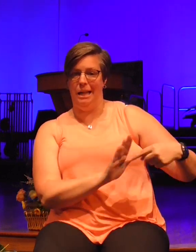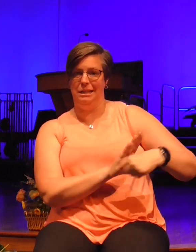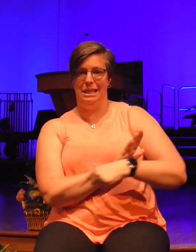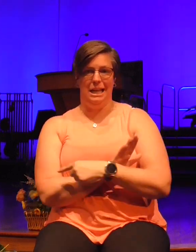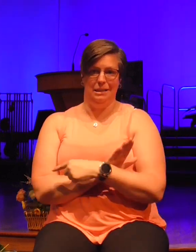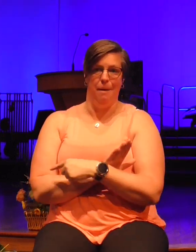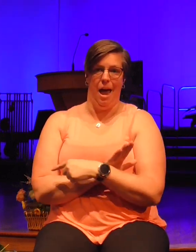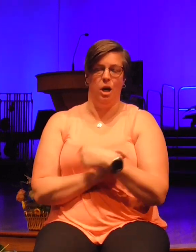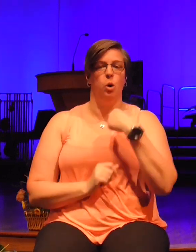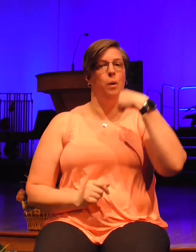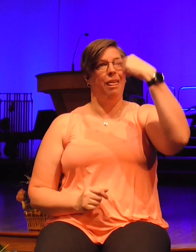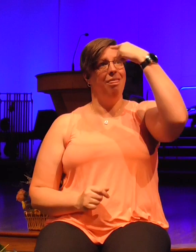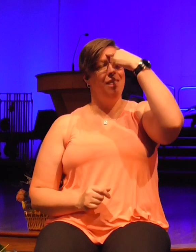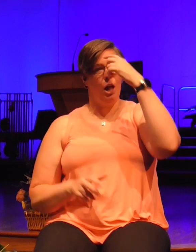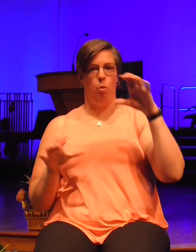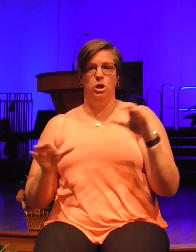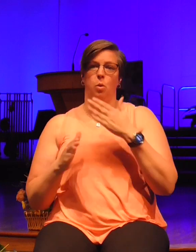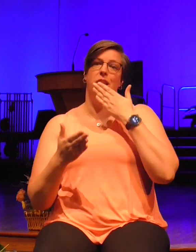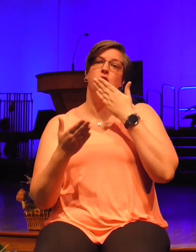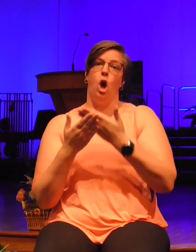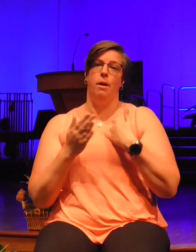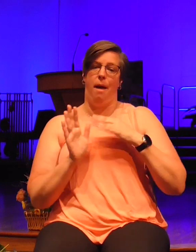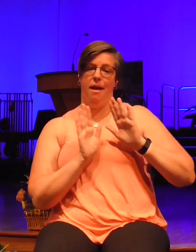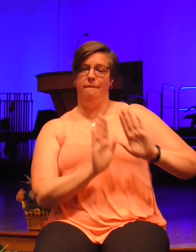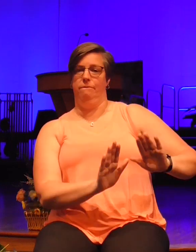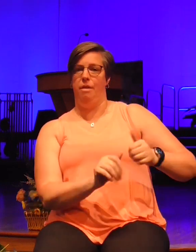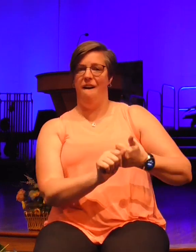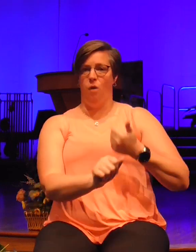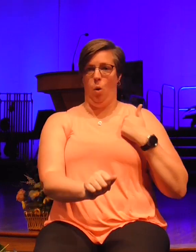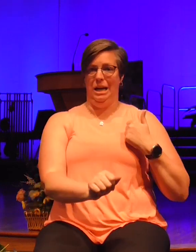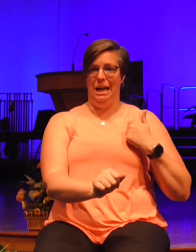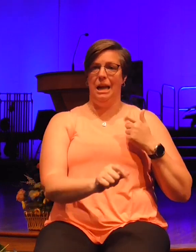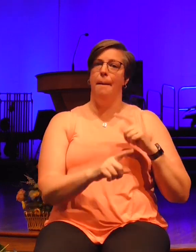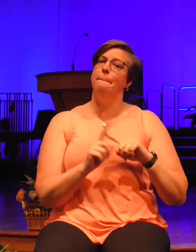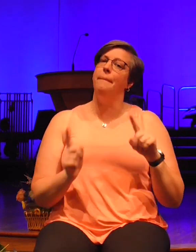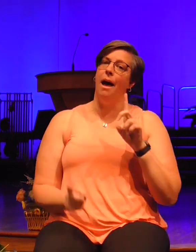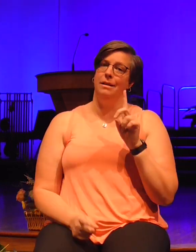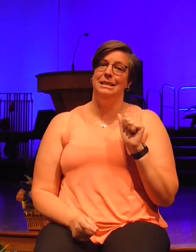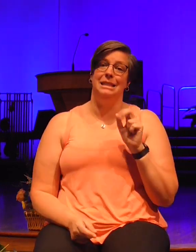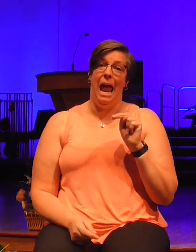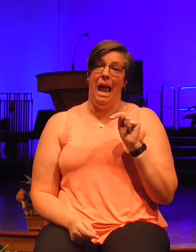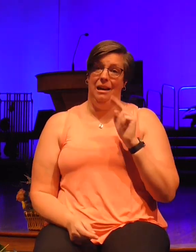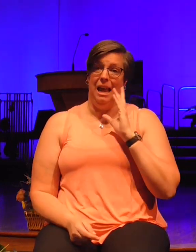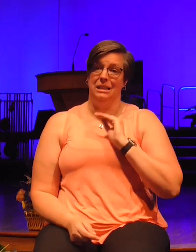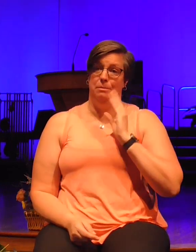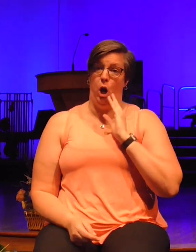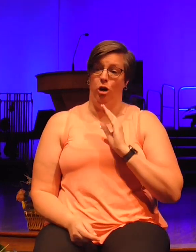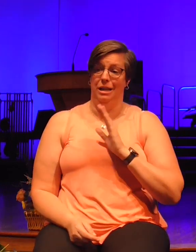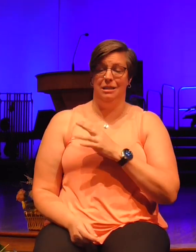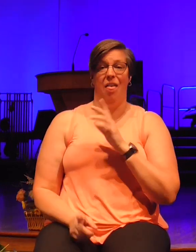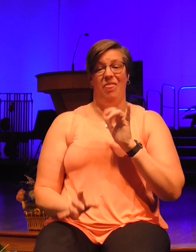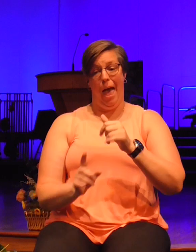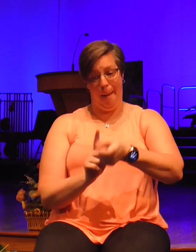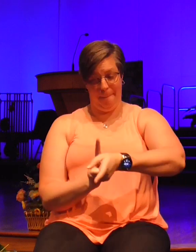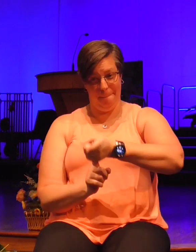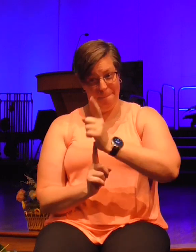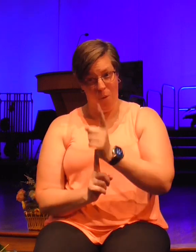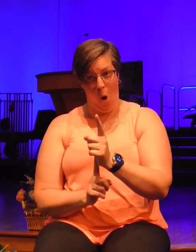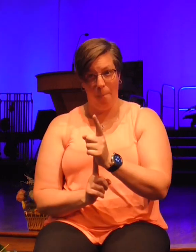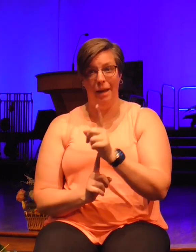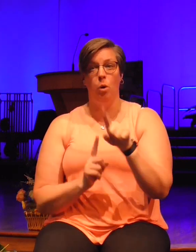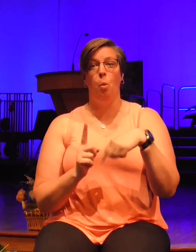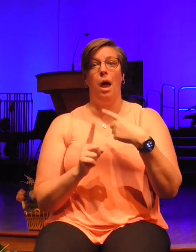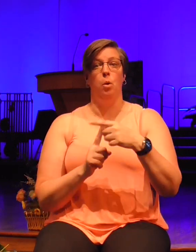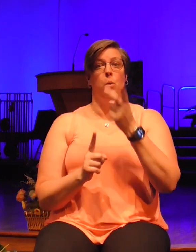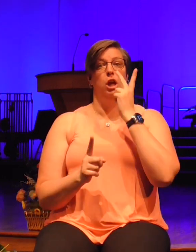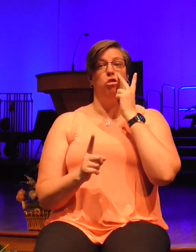a good thing by avoiding that stuff, but just like Dan experienced, the moment we turn towards it and look right at it and